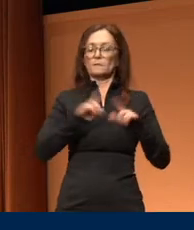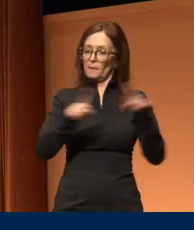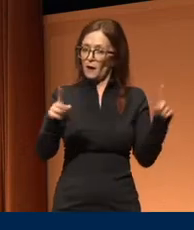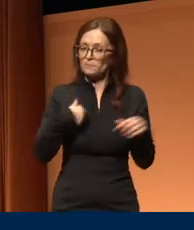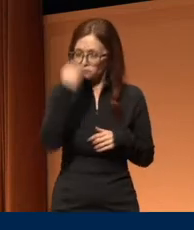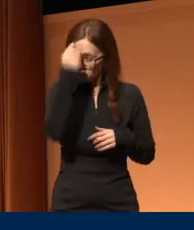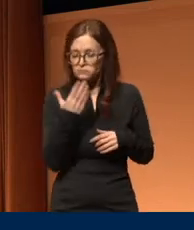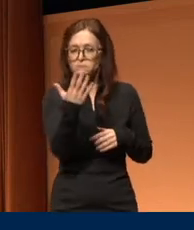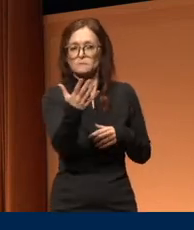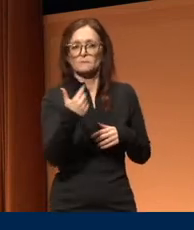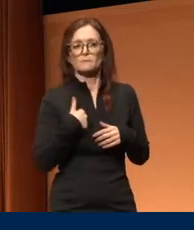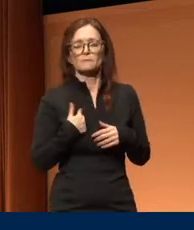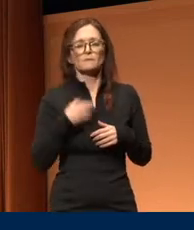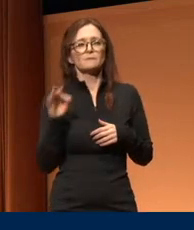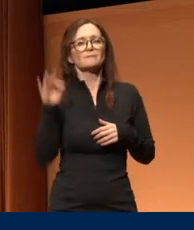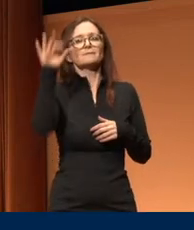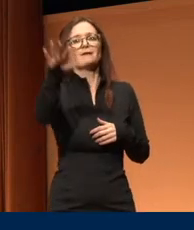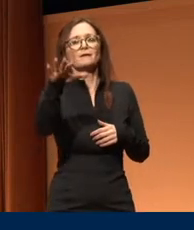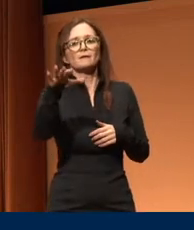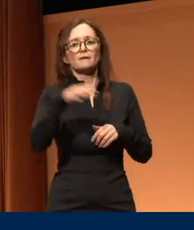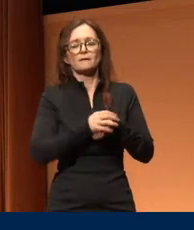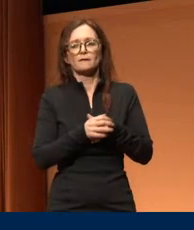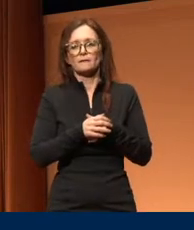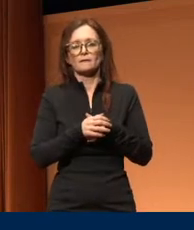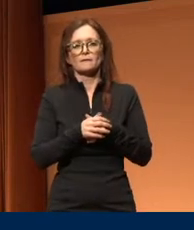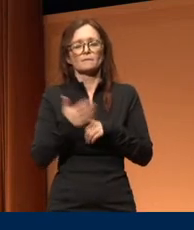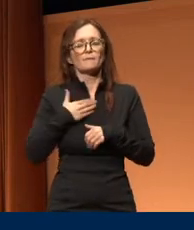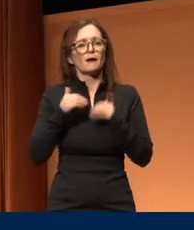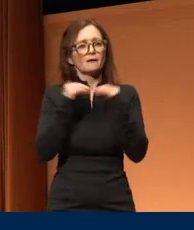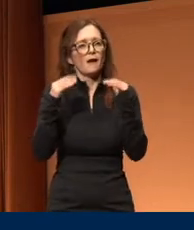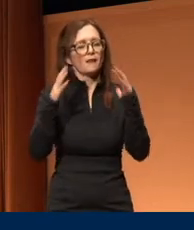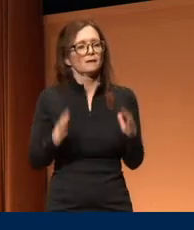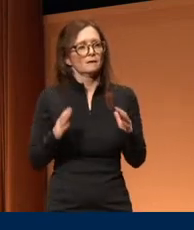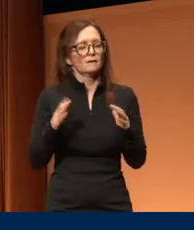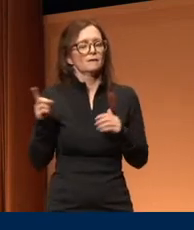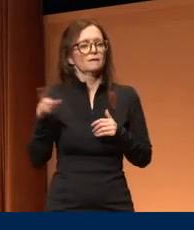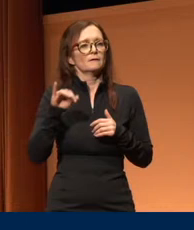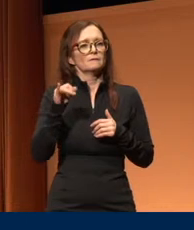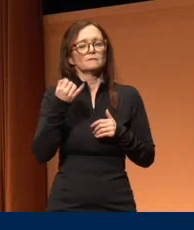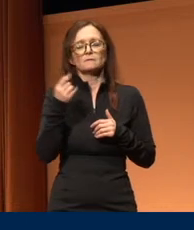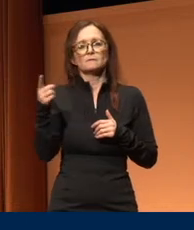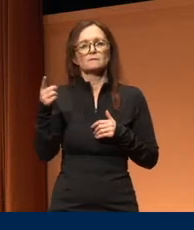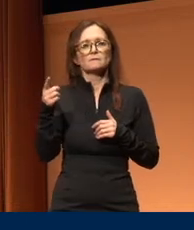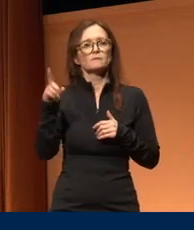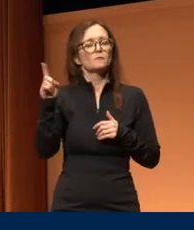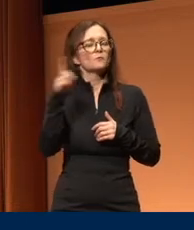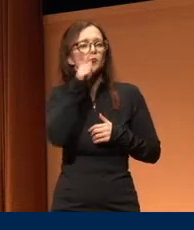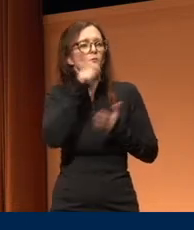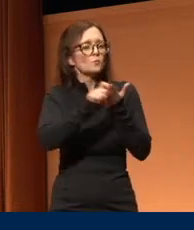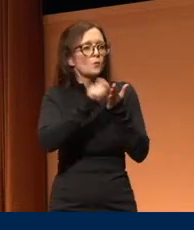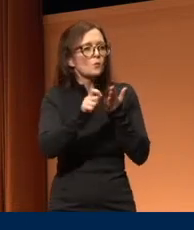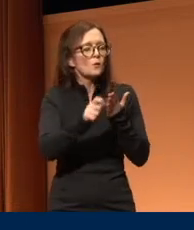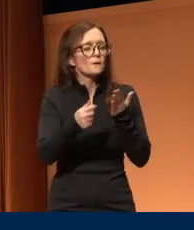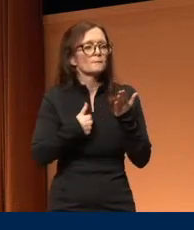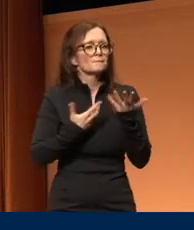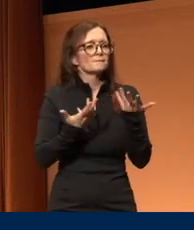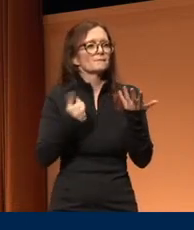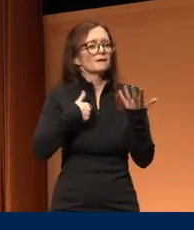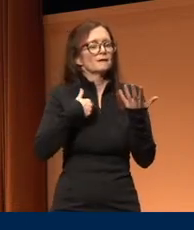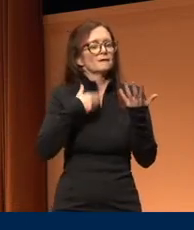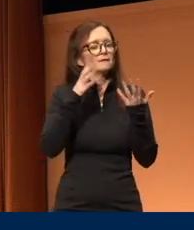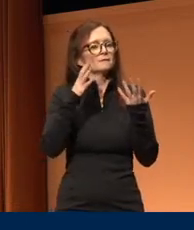want to give a shout out to my colleague Jason Stanley and Liam Coffey-Bright, because they're the ones who brought to my attention this